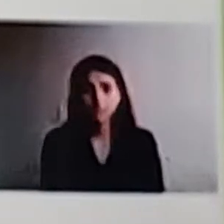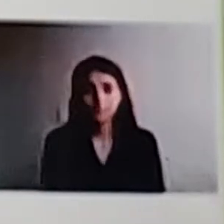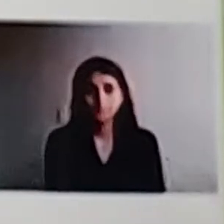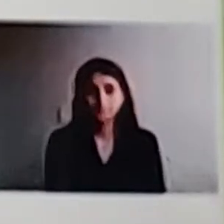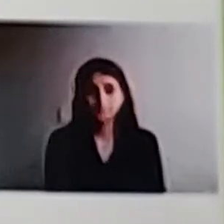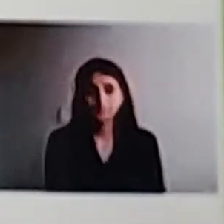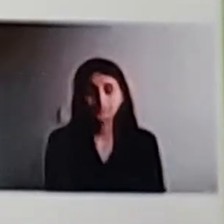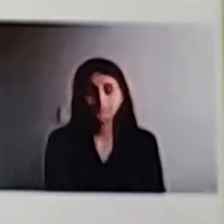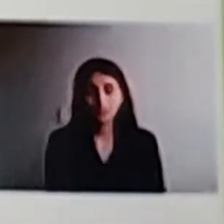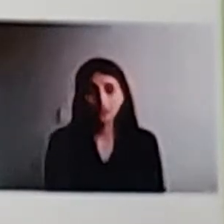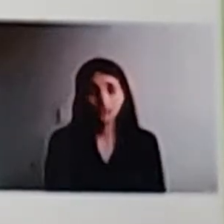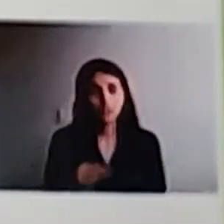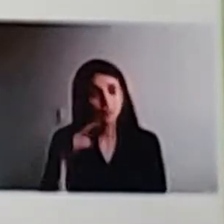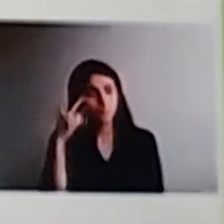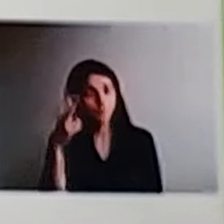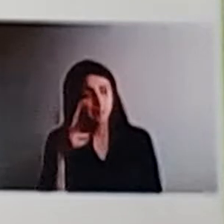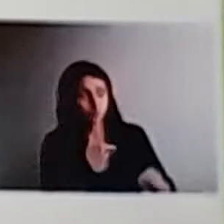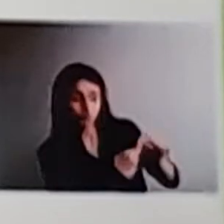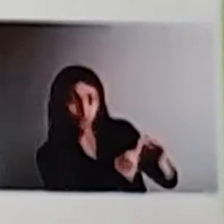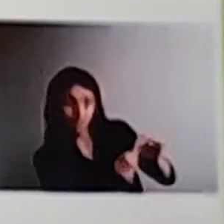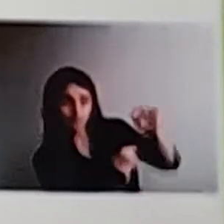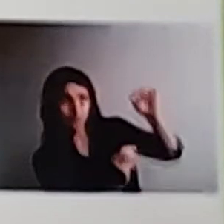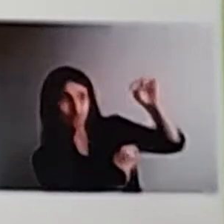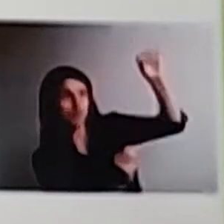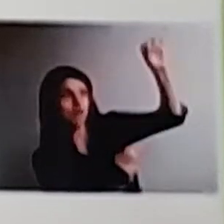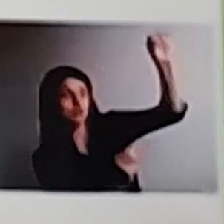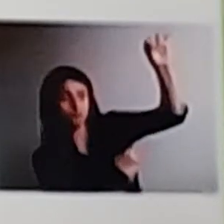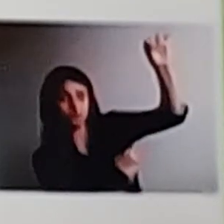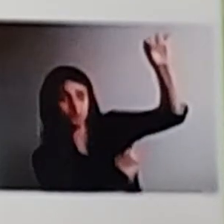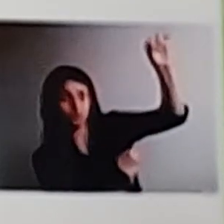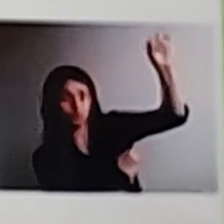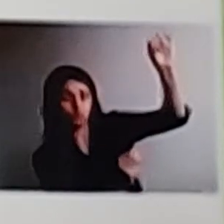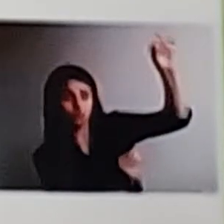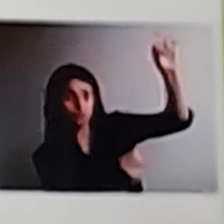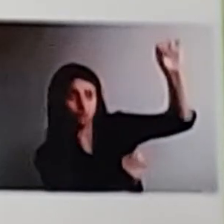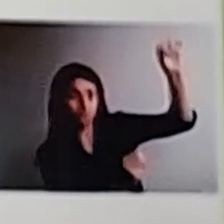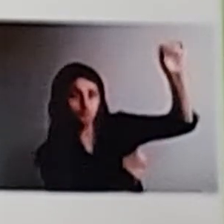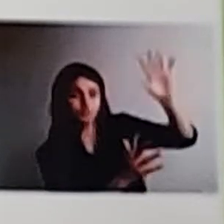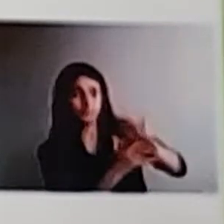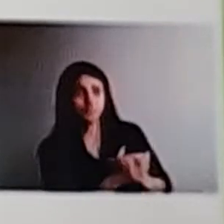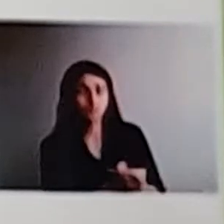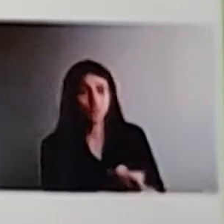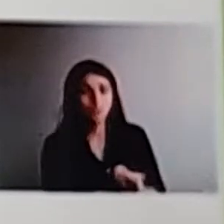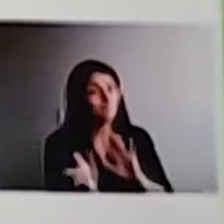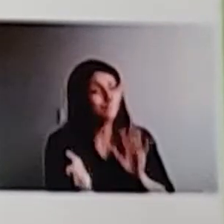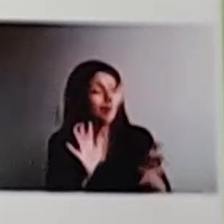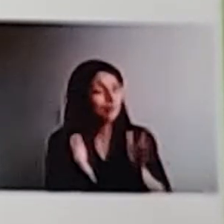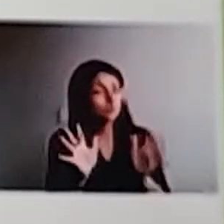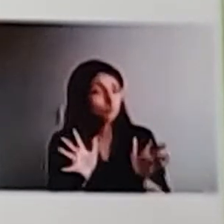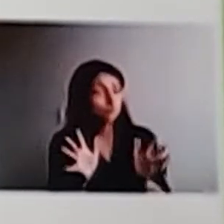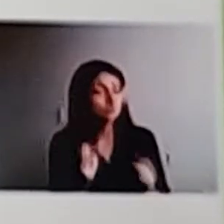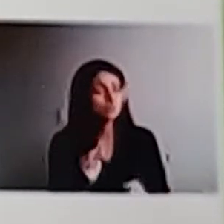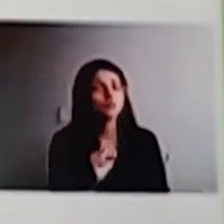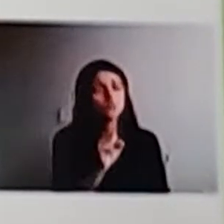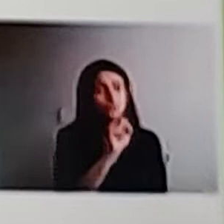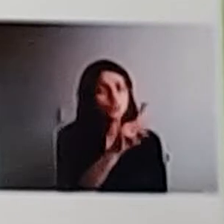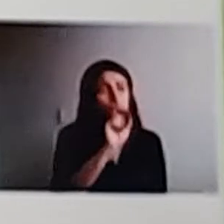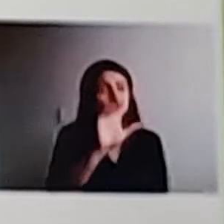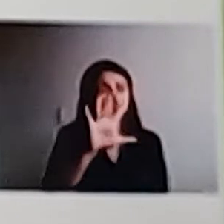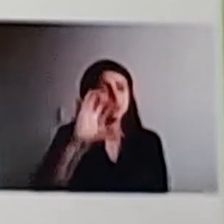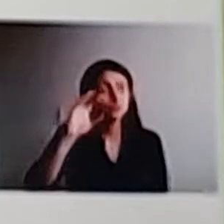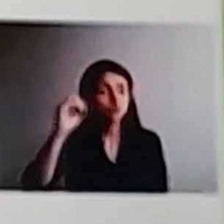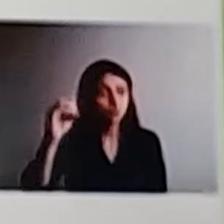shelves, should be 1.5 or 2 point, no problem. Can we continue? Now I will show